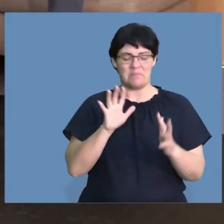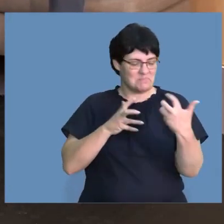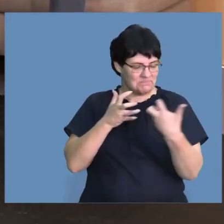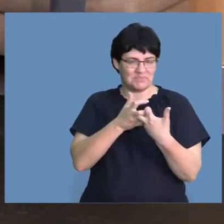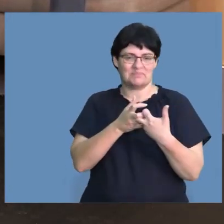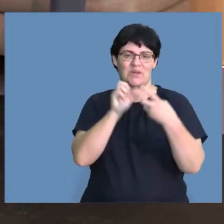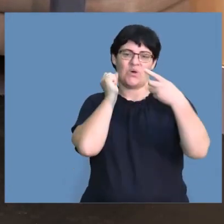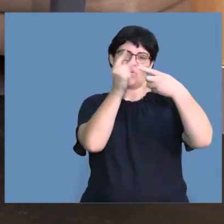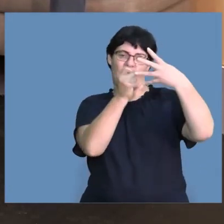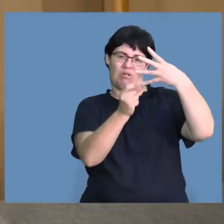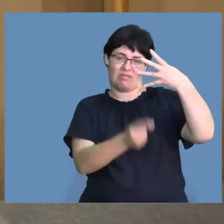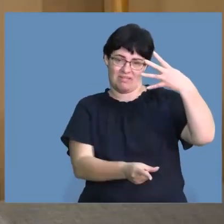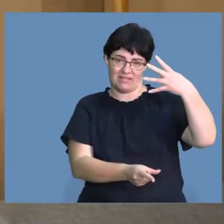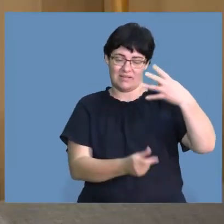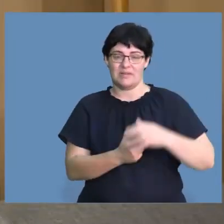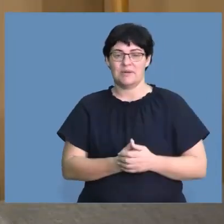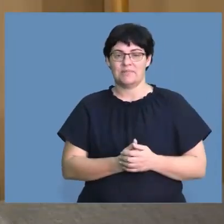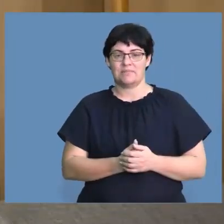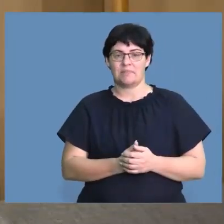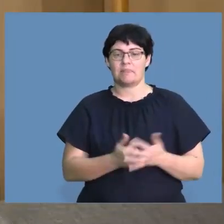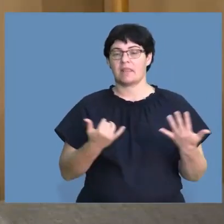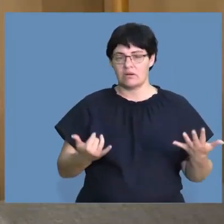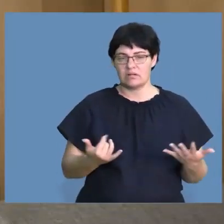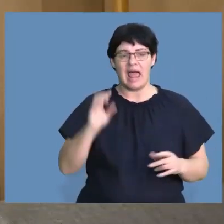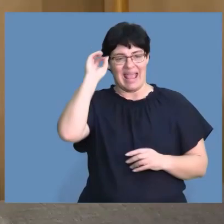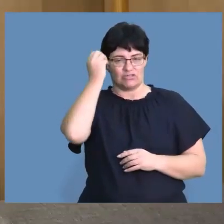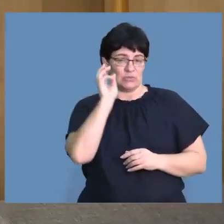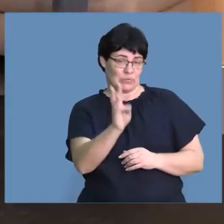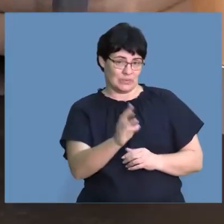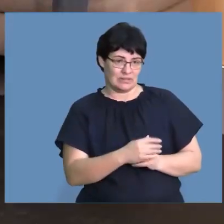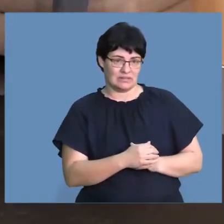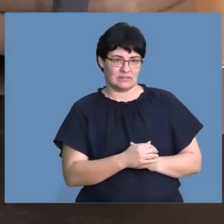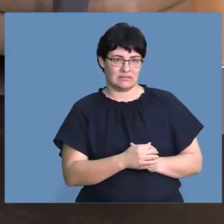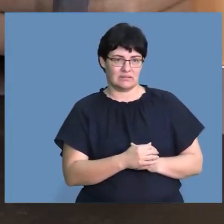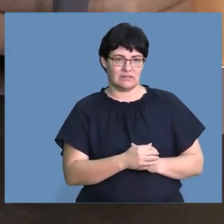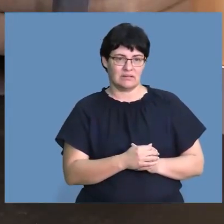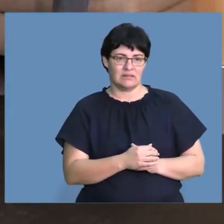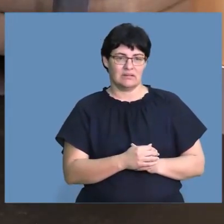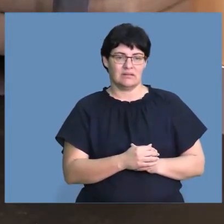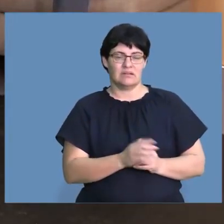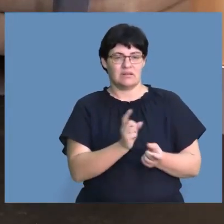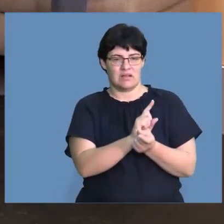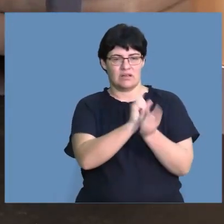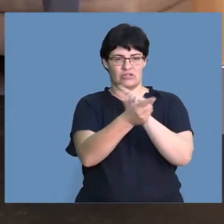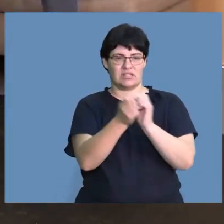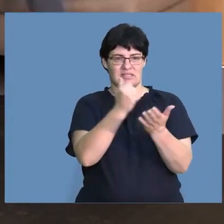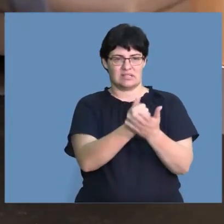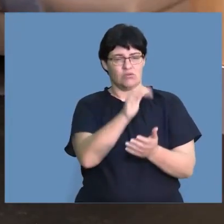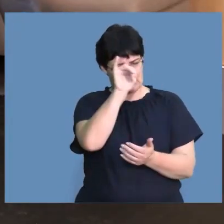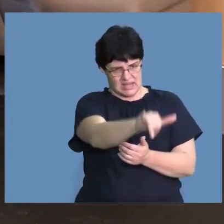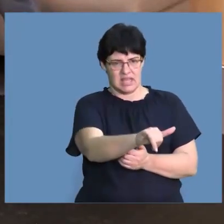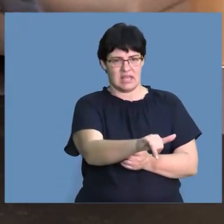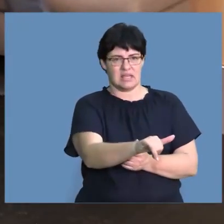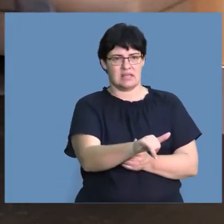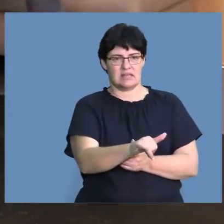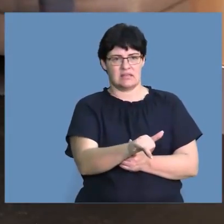fits in with our goals. So what I'm going to do here, all right, so now this is going to be quite interesting. Swap chairs. No, you